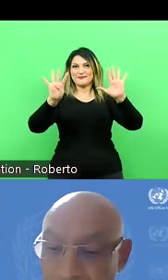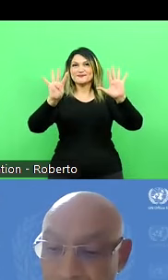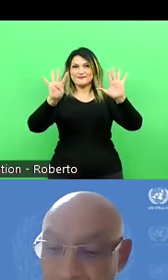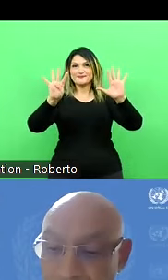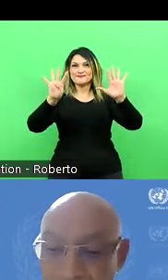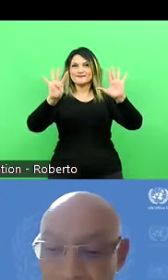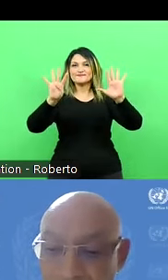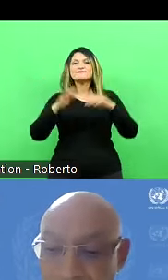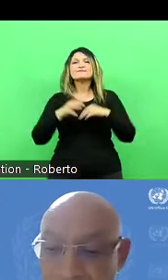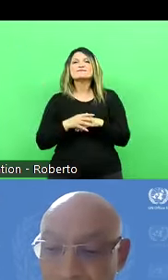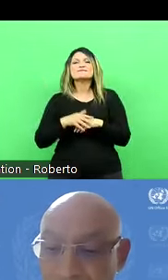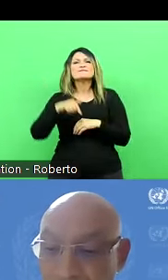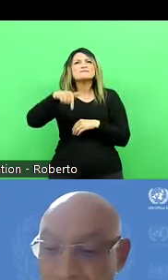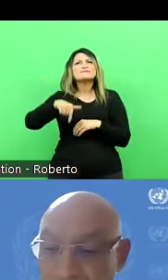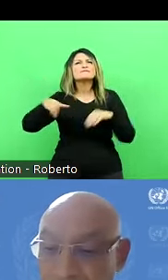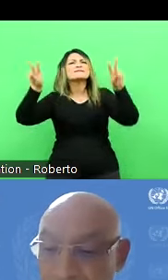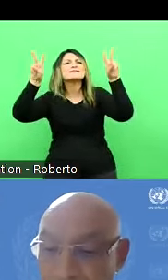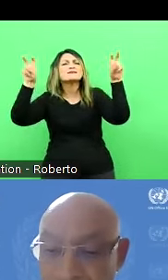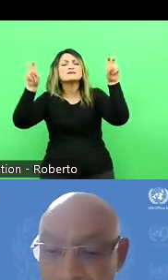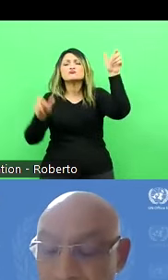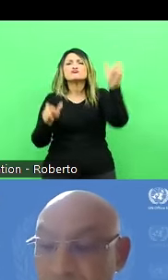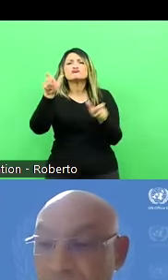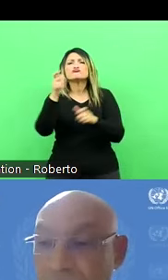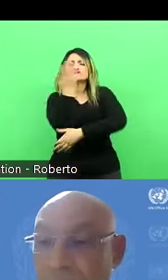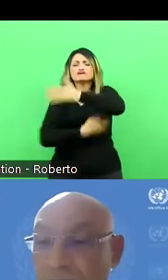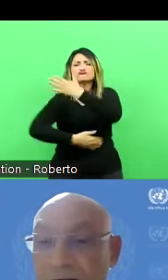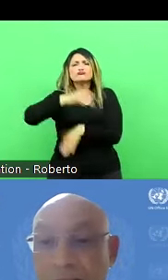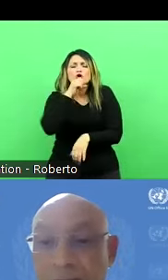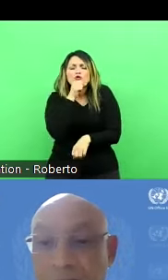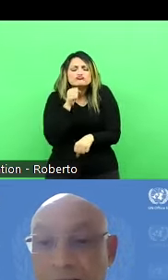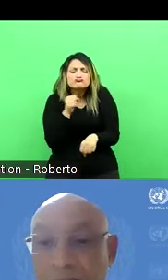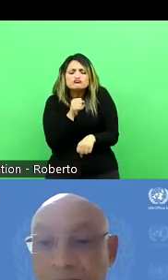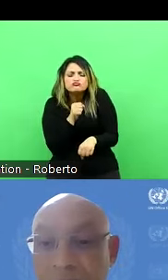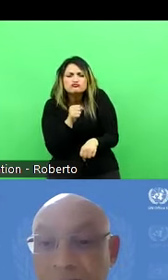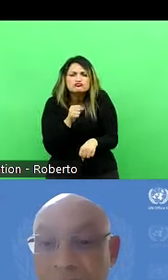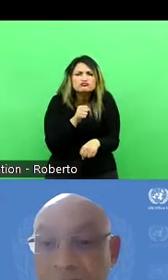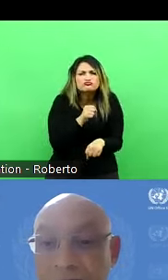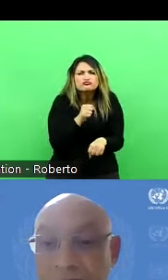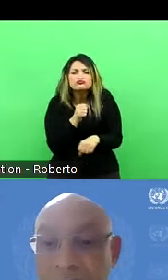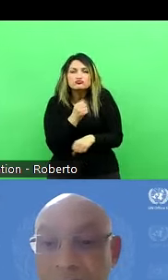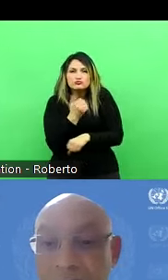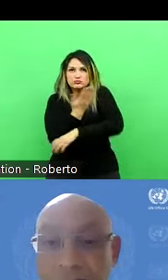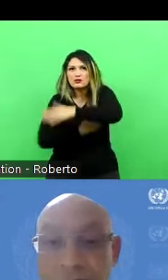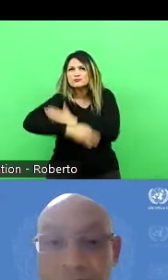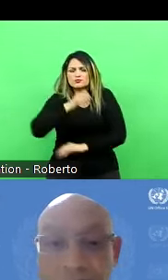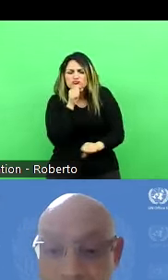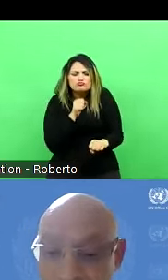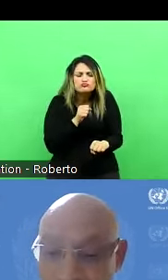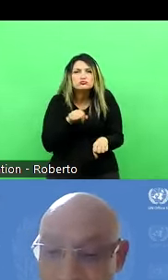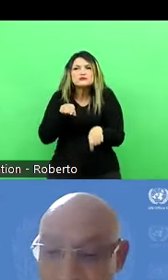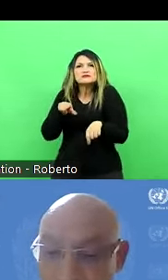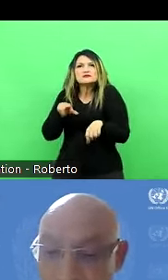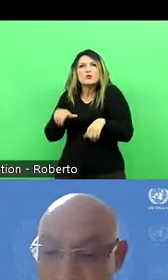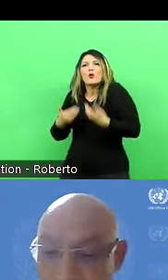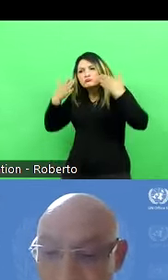urban health emergencies and disaster risk management, led by the Pan American Health Organization and the World Health